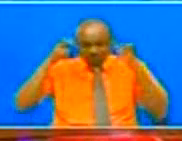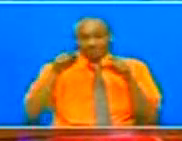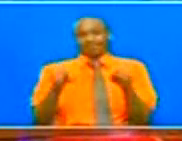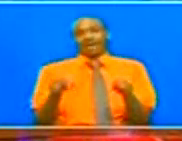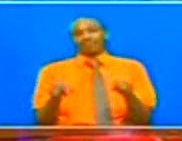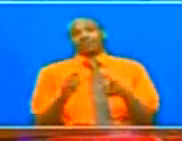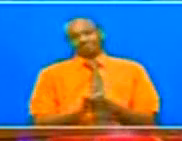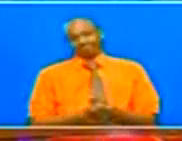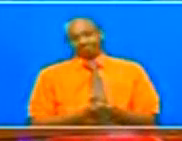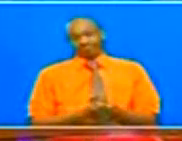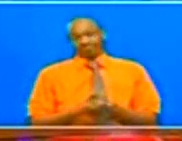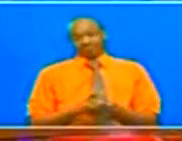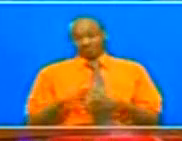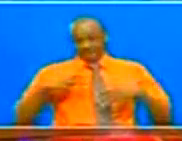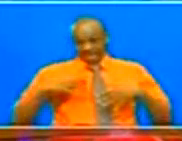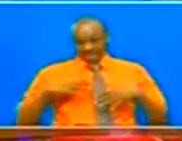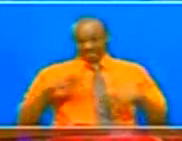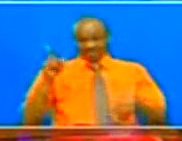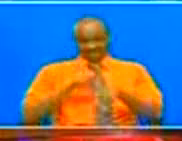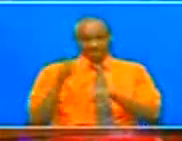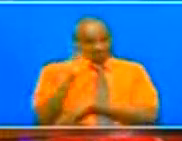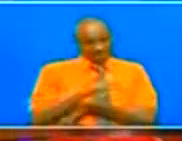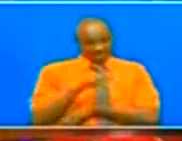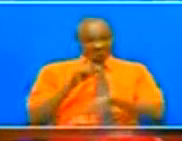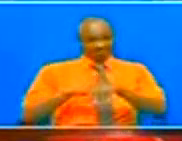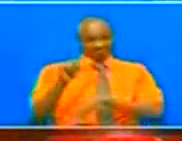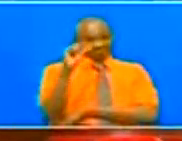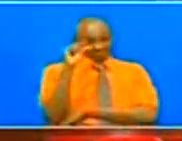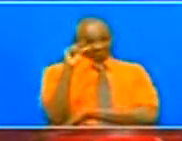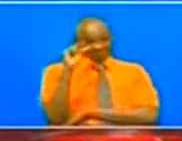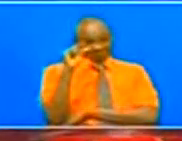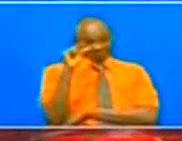terrorism. We'll take a break. Be back in a moment.